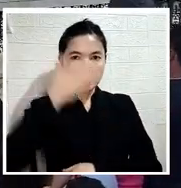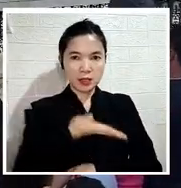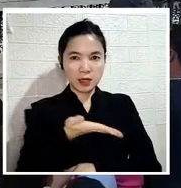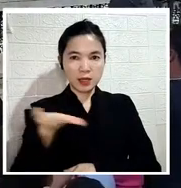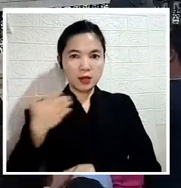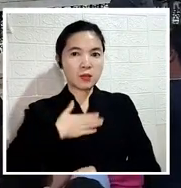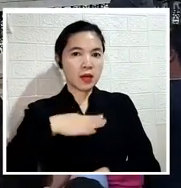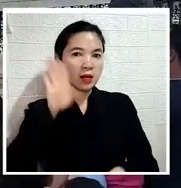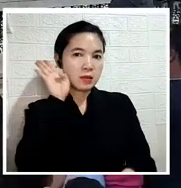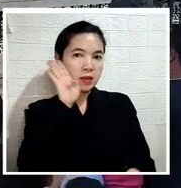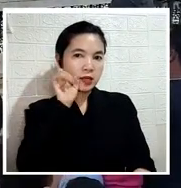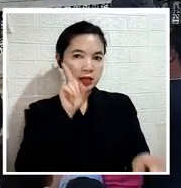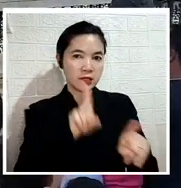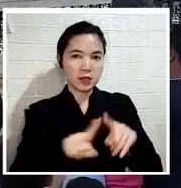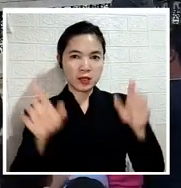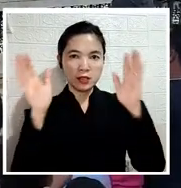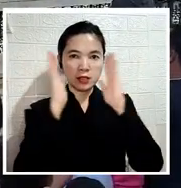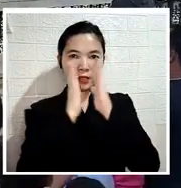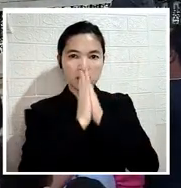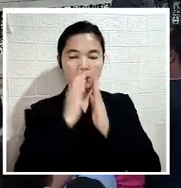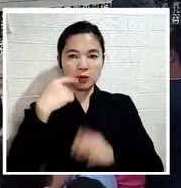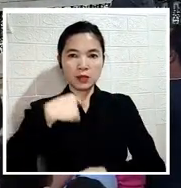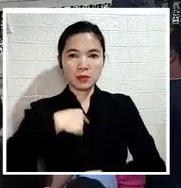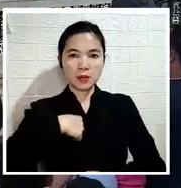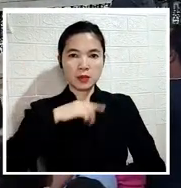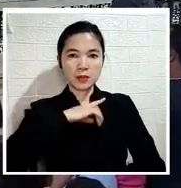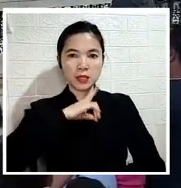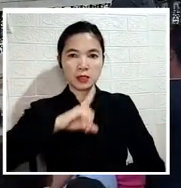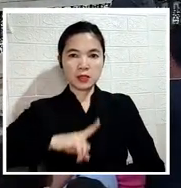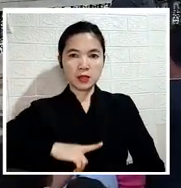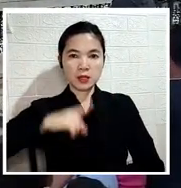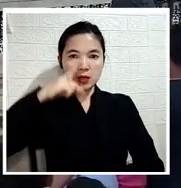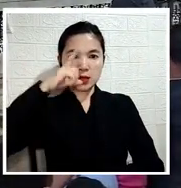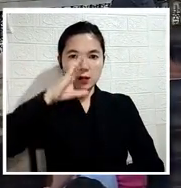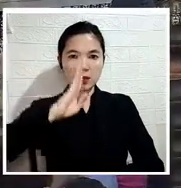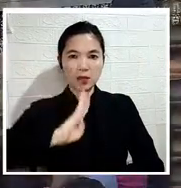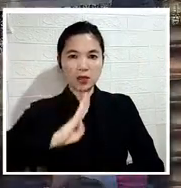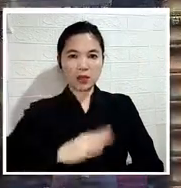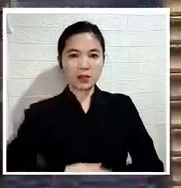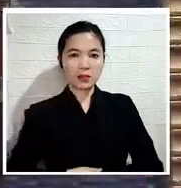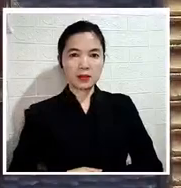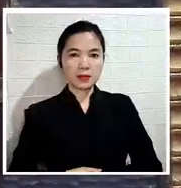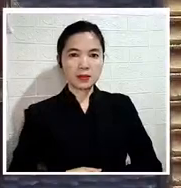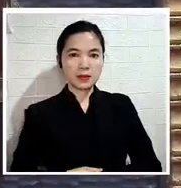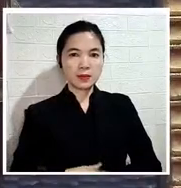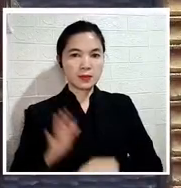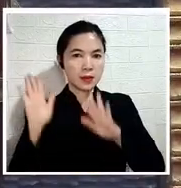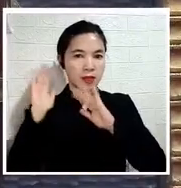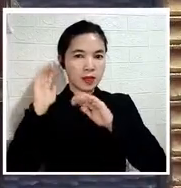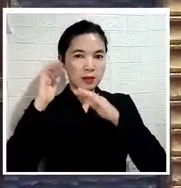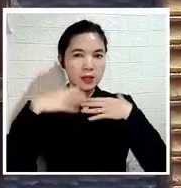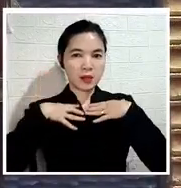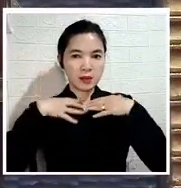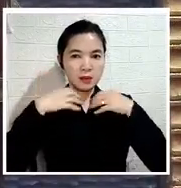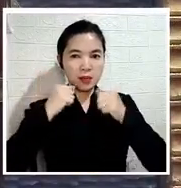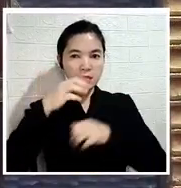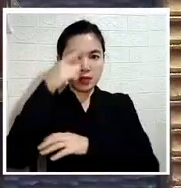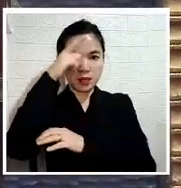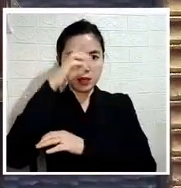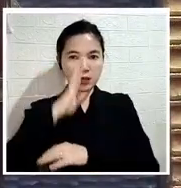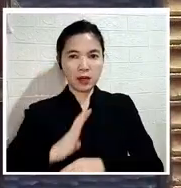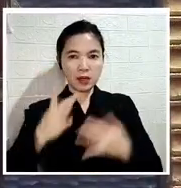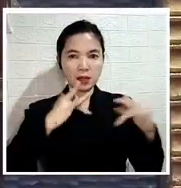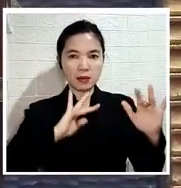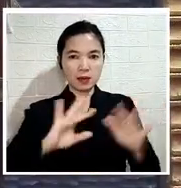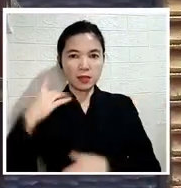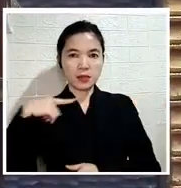my brothers and sisters, to pray for me to the Lord our God. May Almighty God have mercy on us,